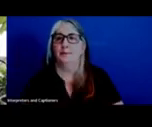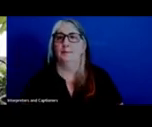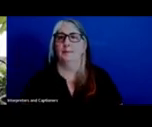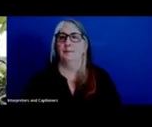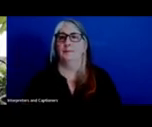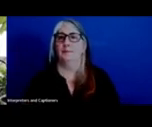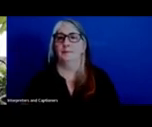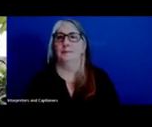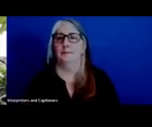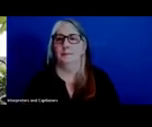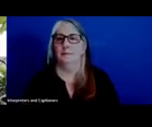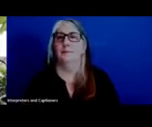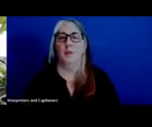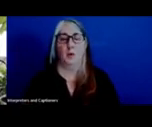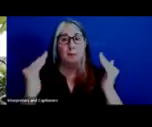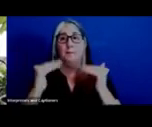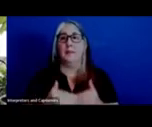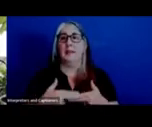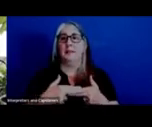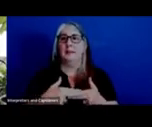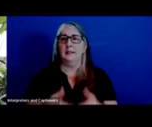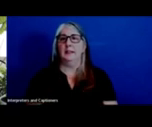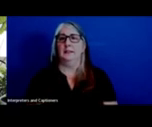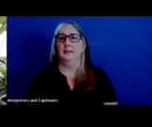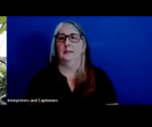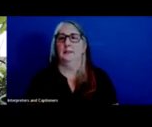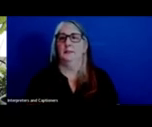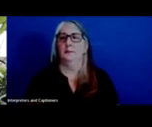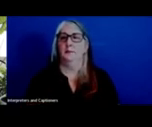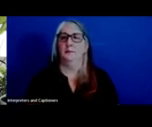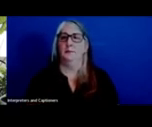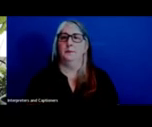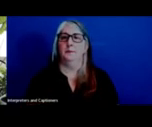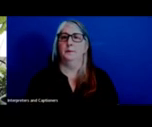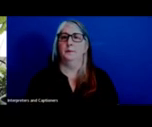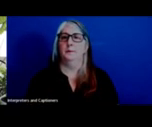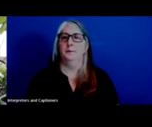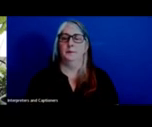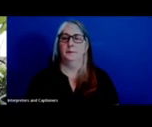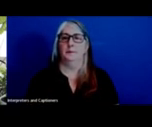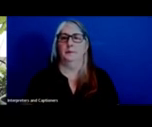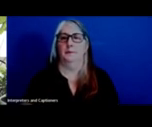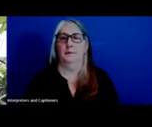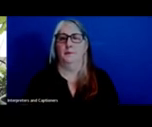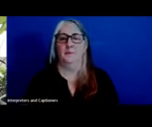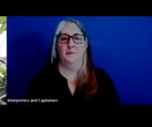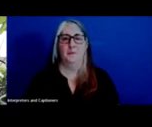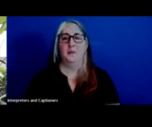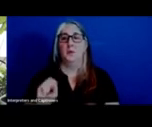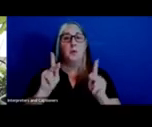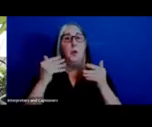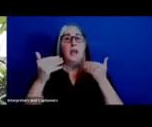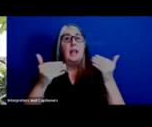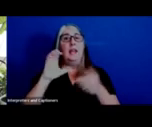So if you can go to the next slide, please, Elaine. Please do say hello in chat, and you're welcome